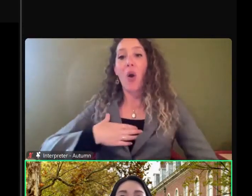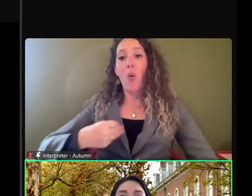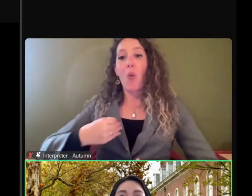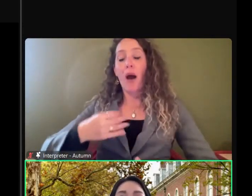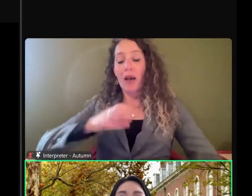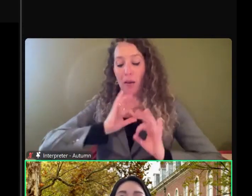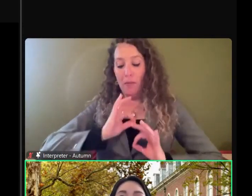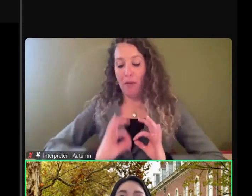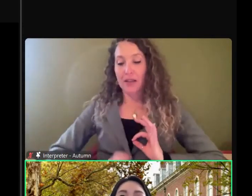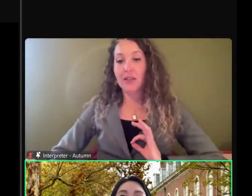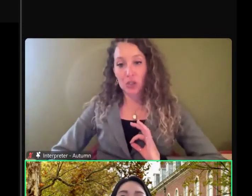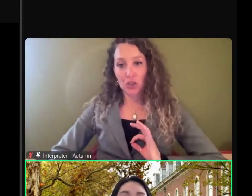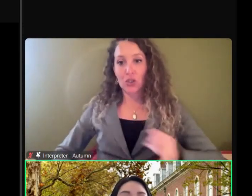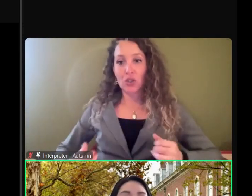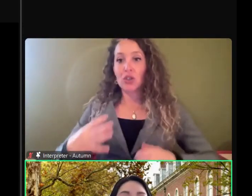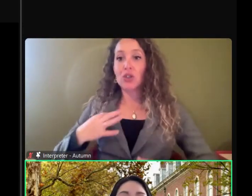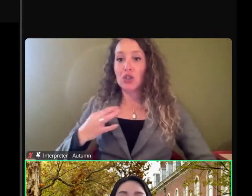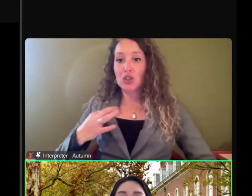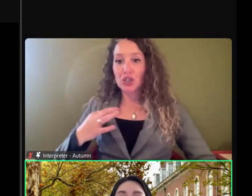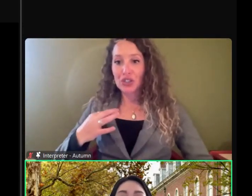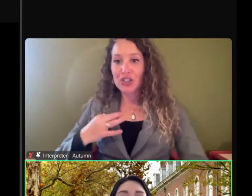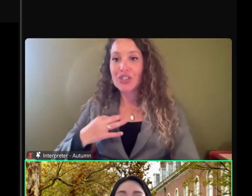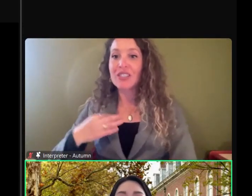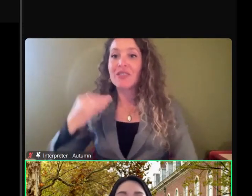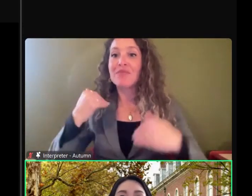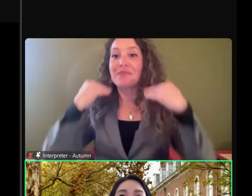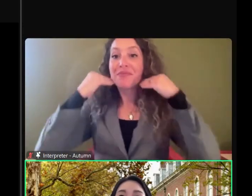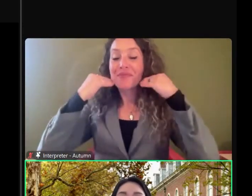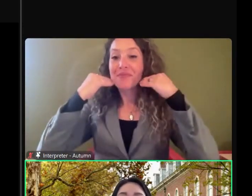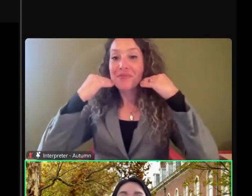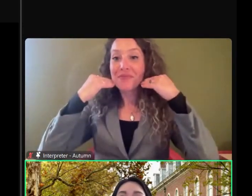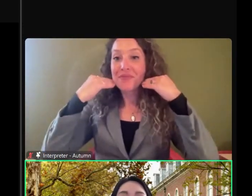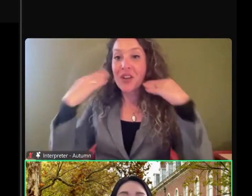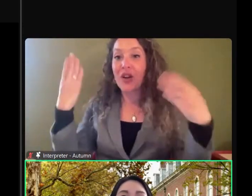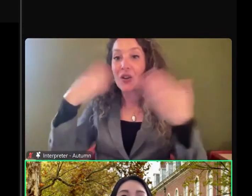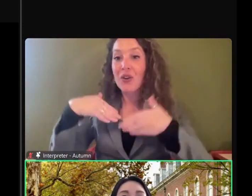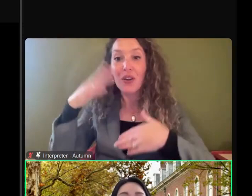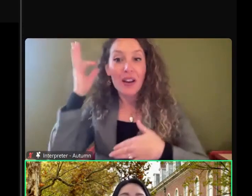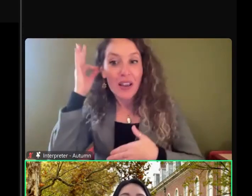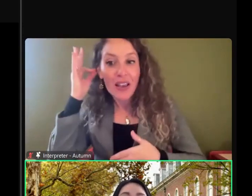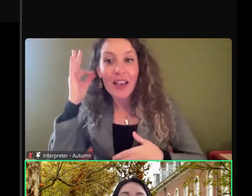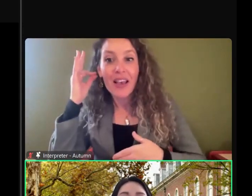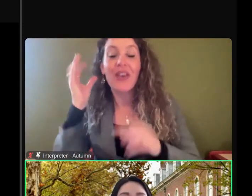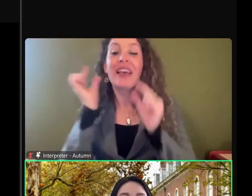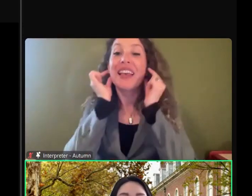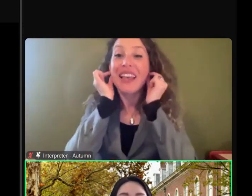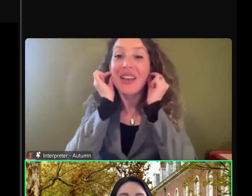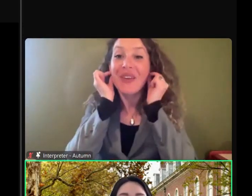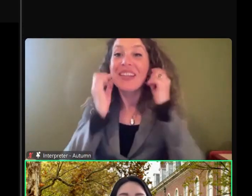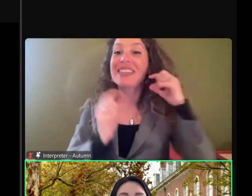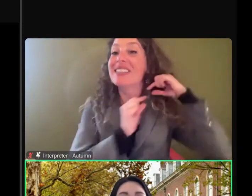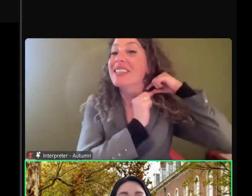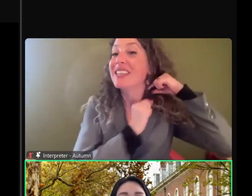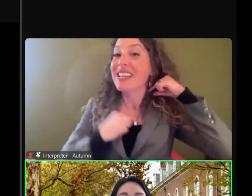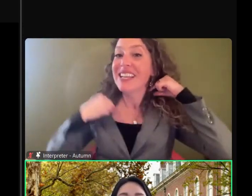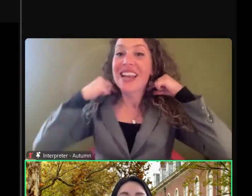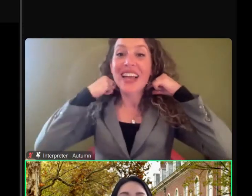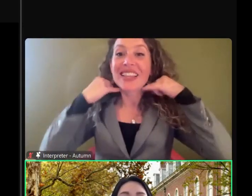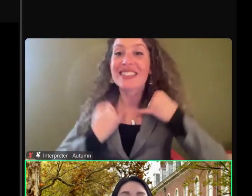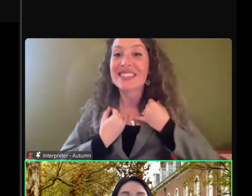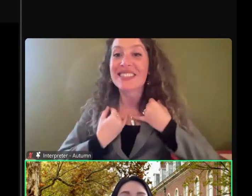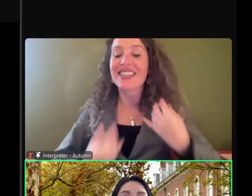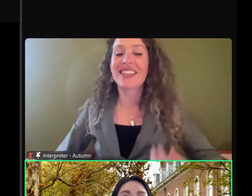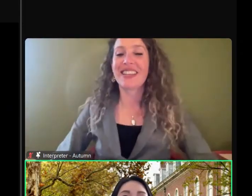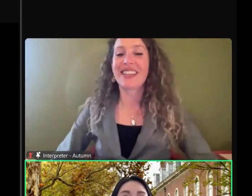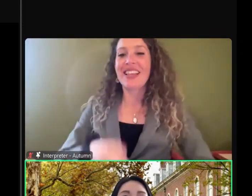black hair, and wears pearl earrings and necklace. That's my visual presentation for